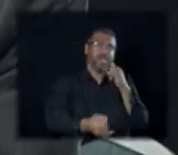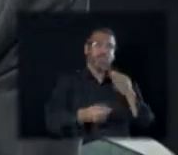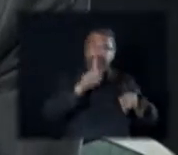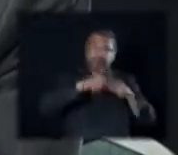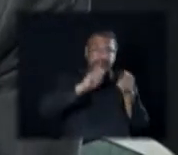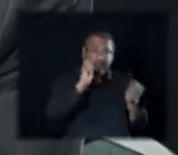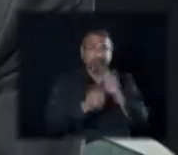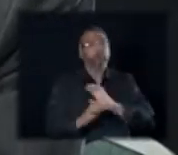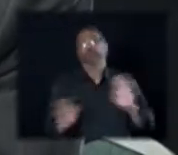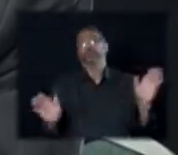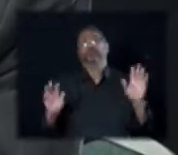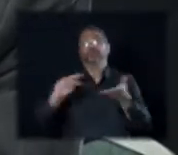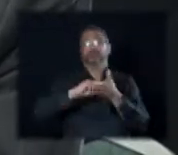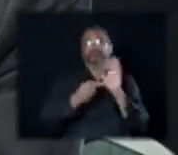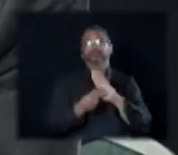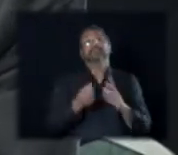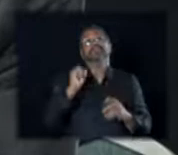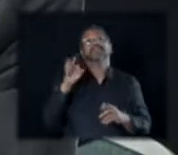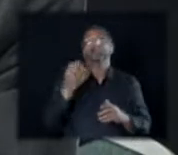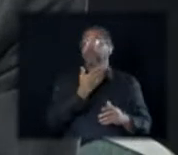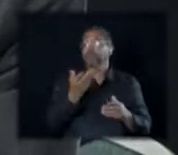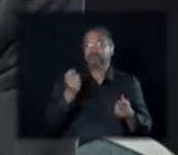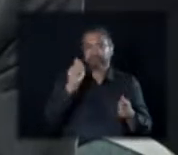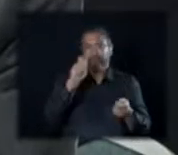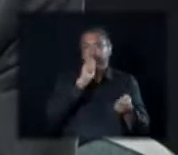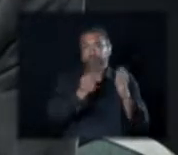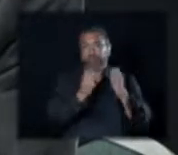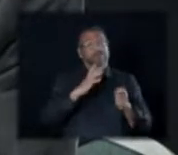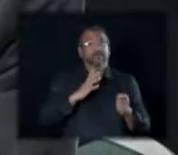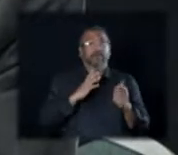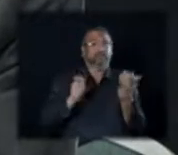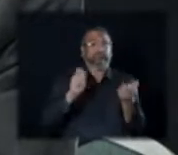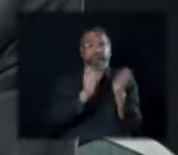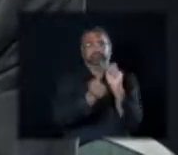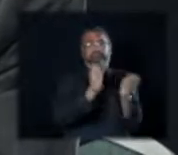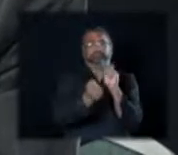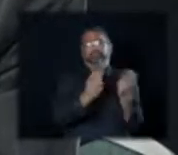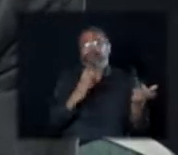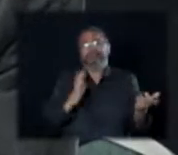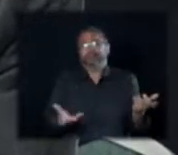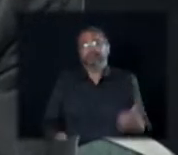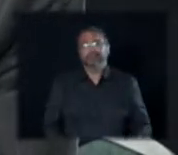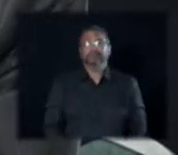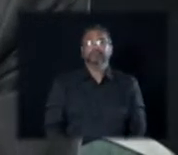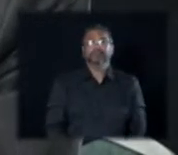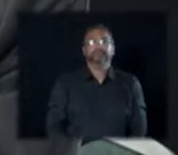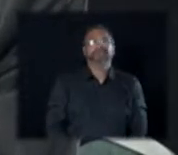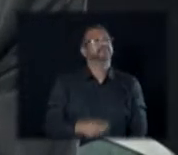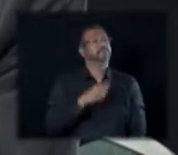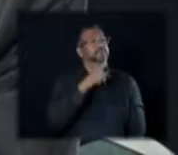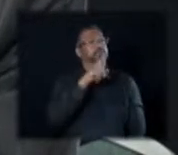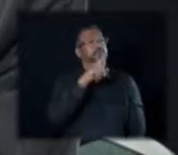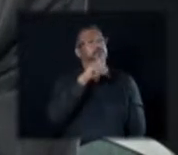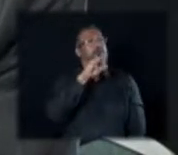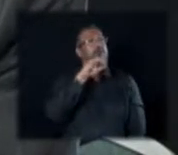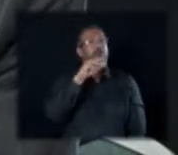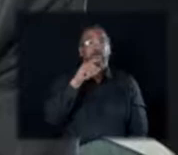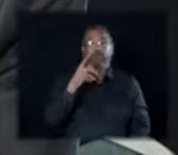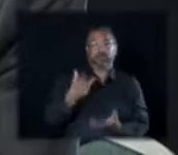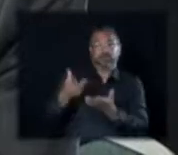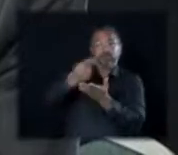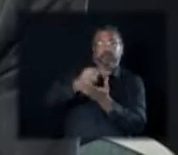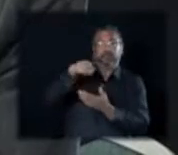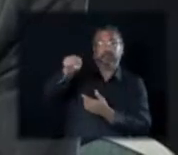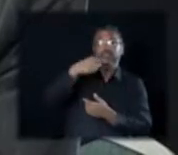the plan is not written in stone. If there are changes that need to be made on the go, we will do, because that's what's